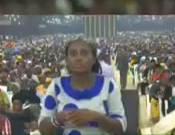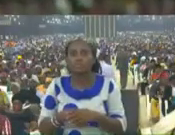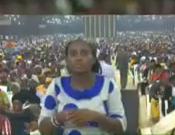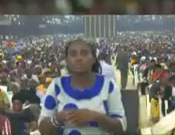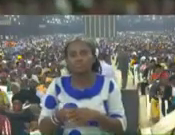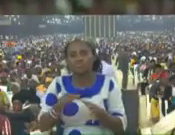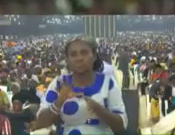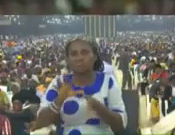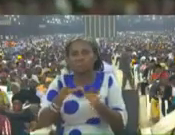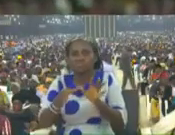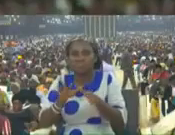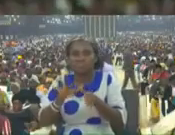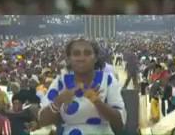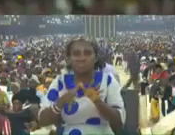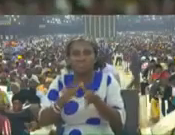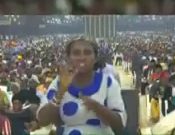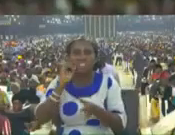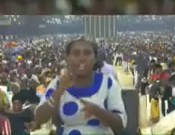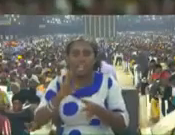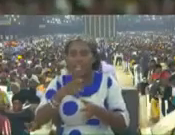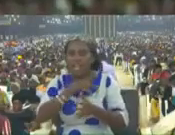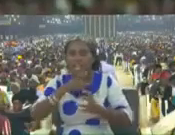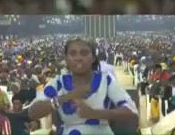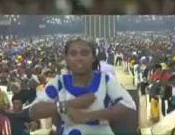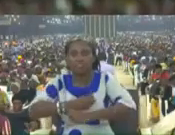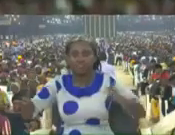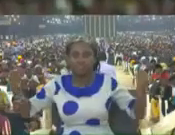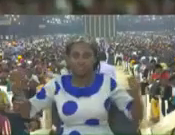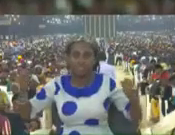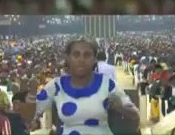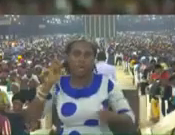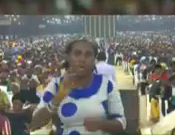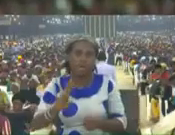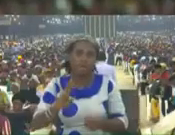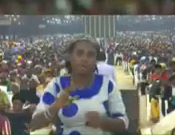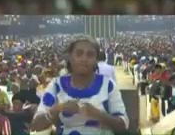enticed her and raped her.